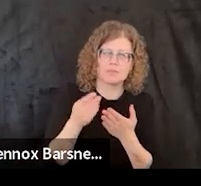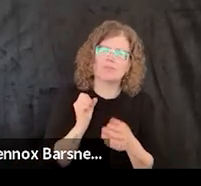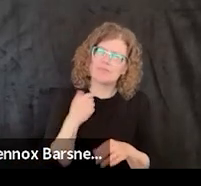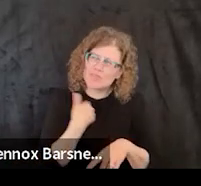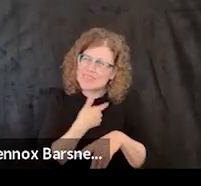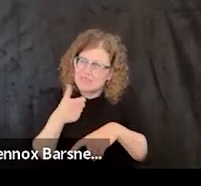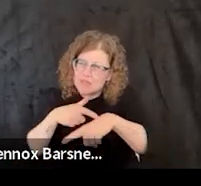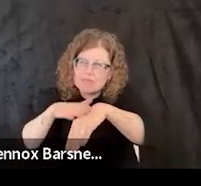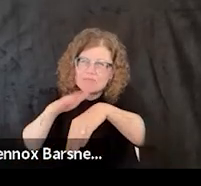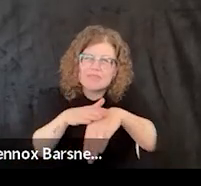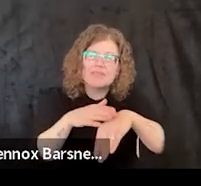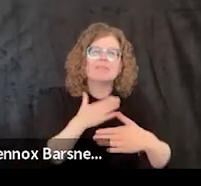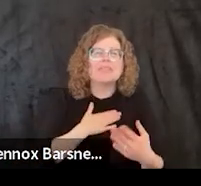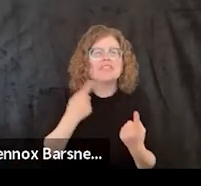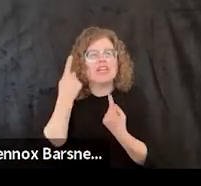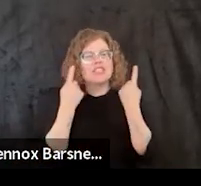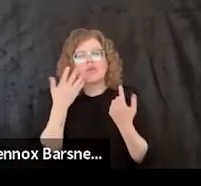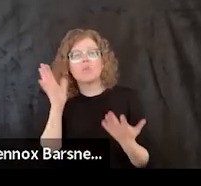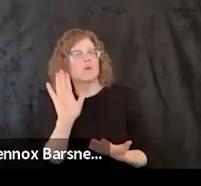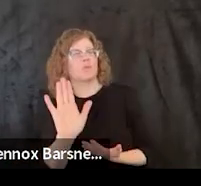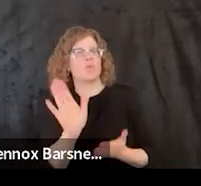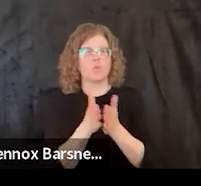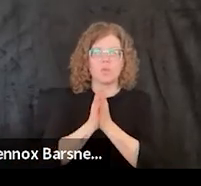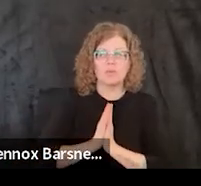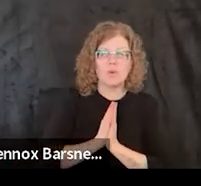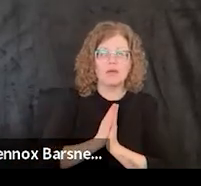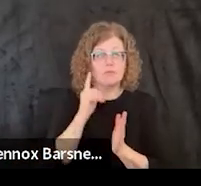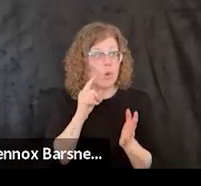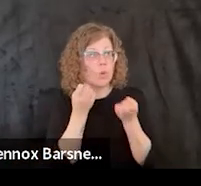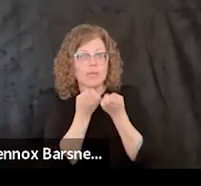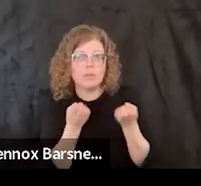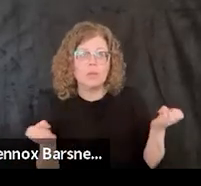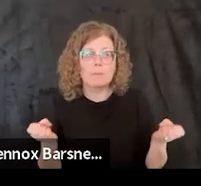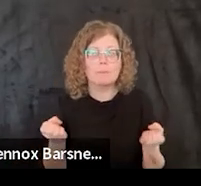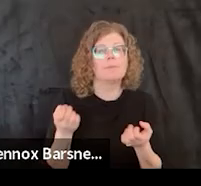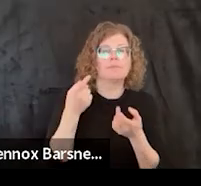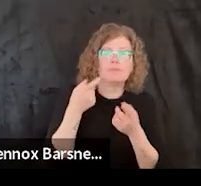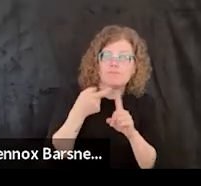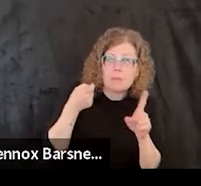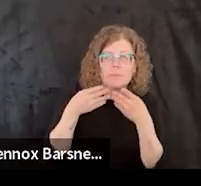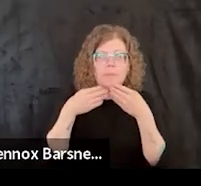you are requesting equipment through a public grant program that I want to emphasize.